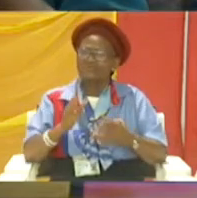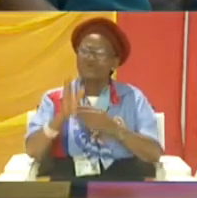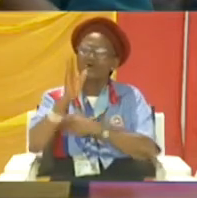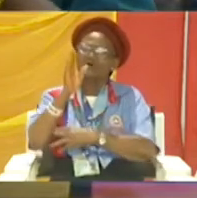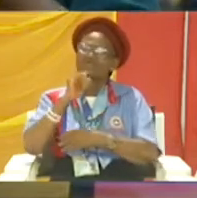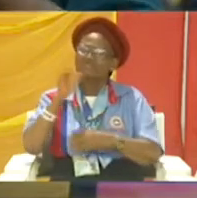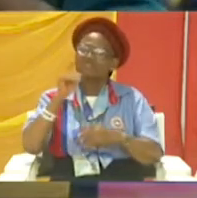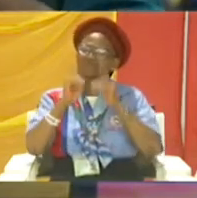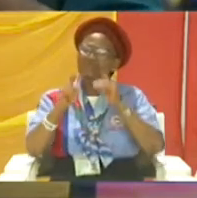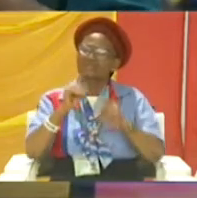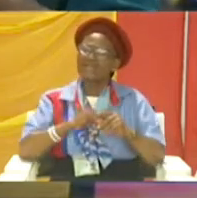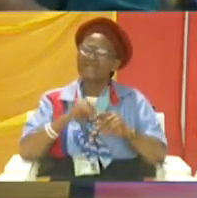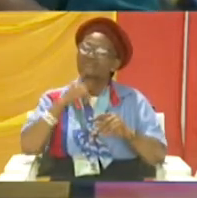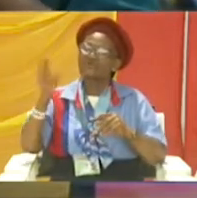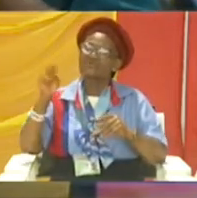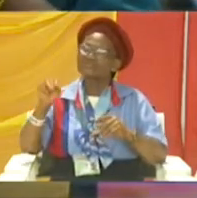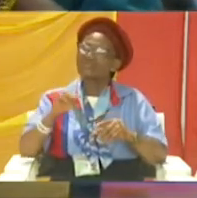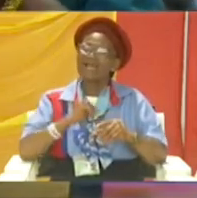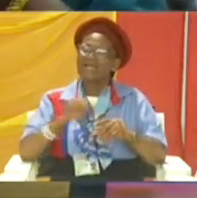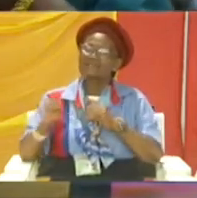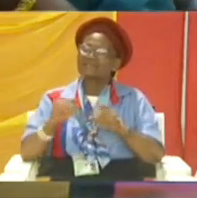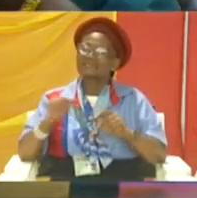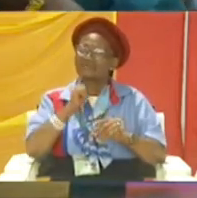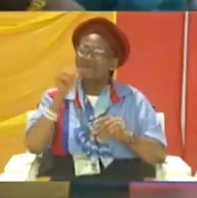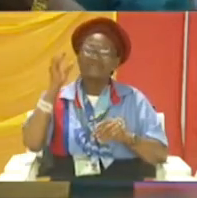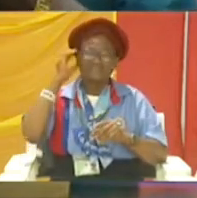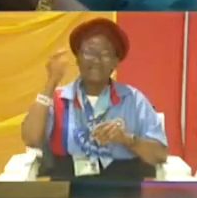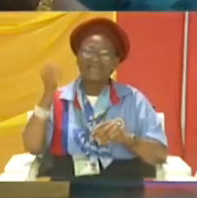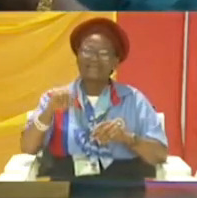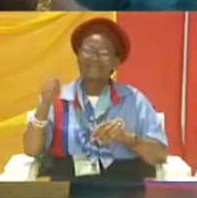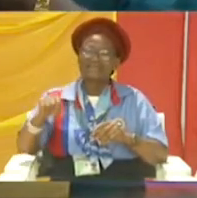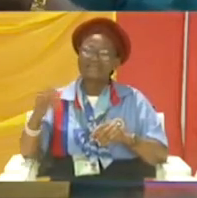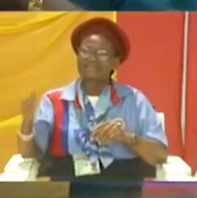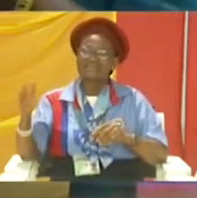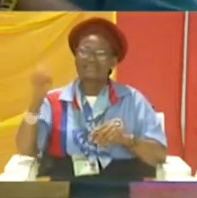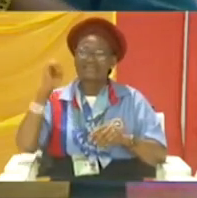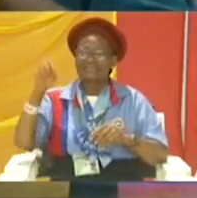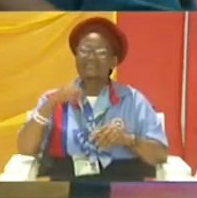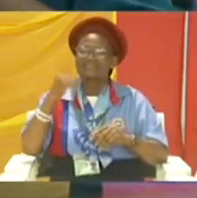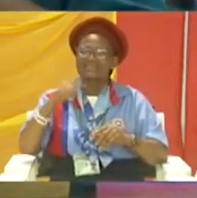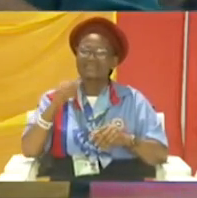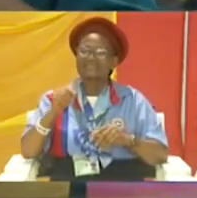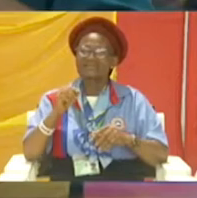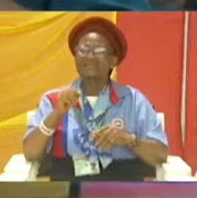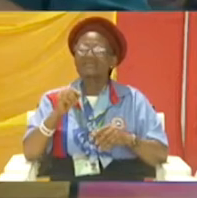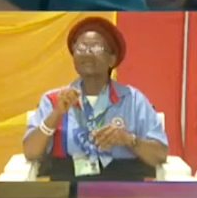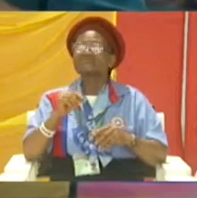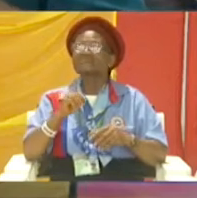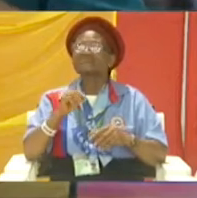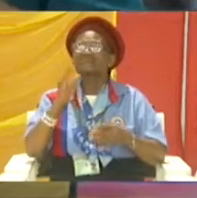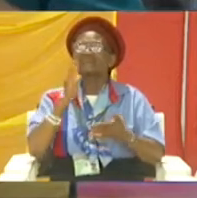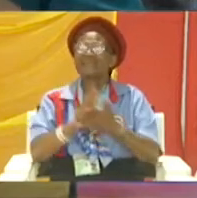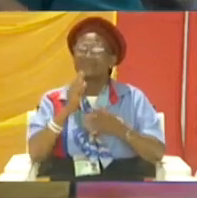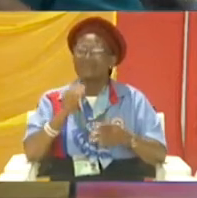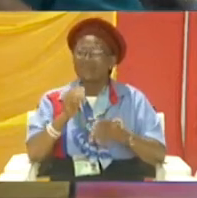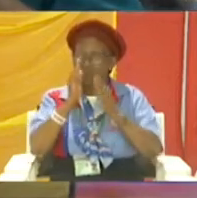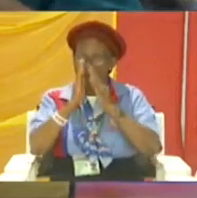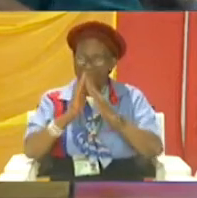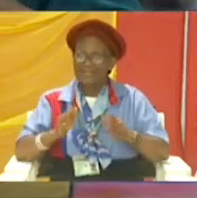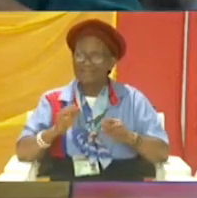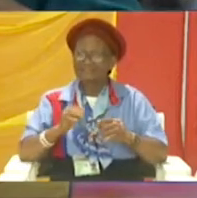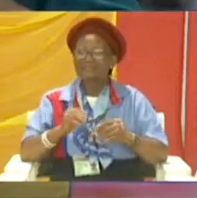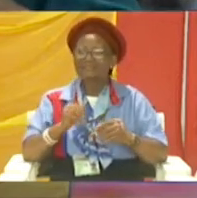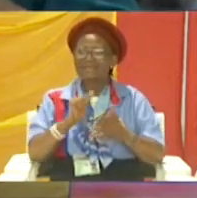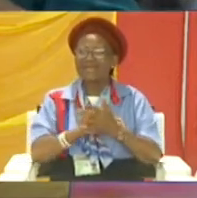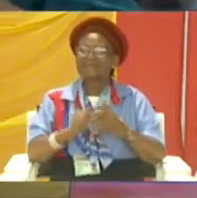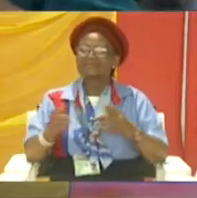He said, keep quiet. That day after I left the fellowship,